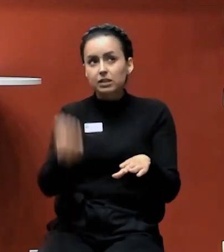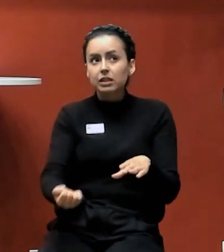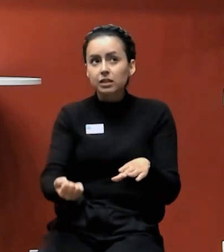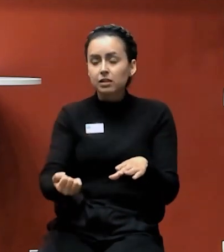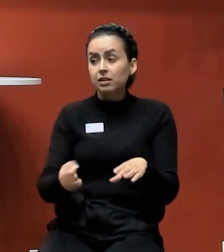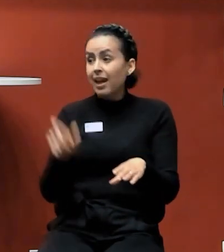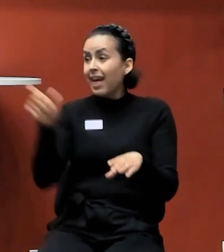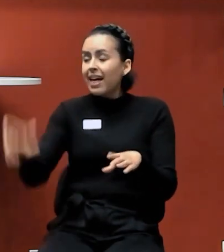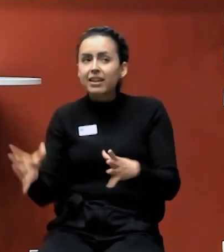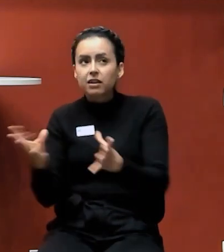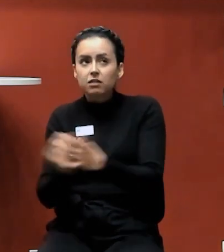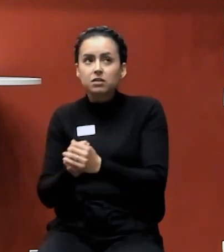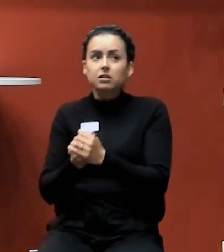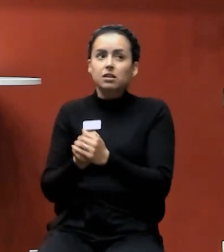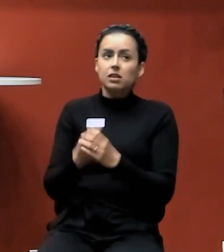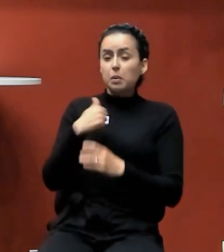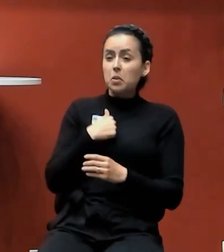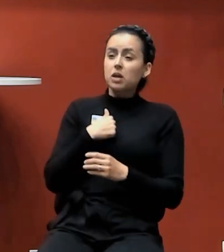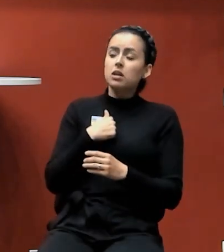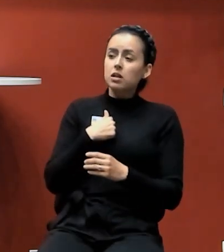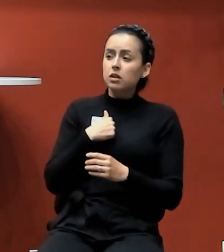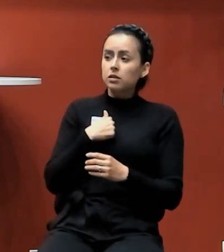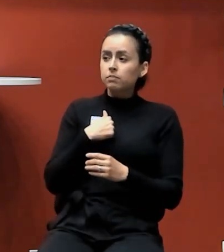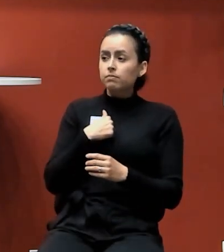I'm undoing all of that